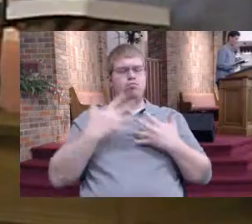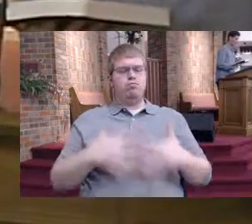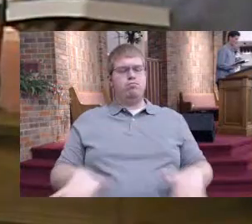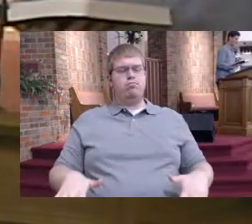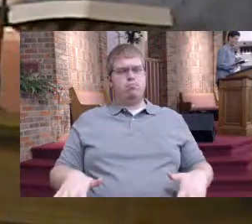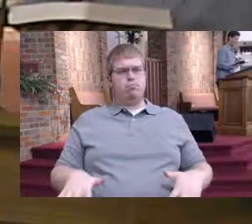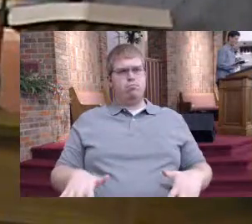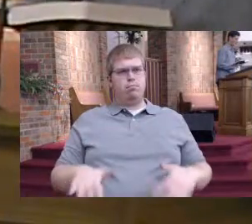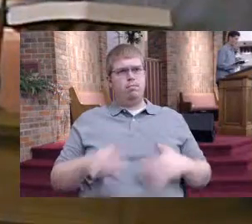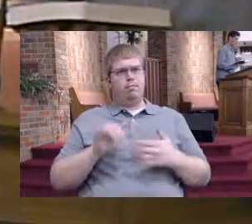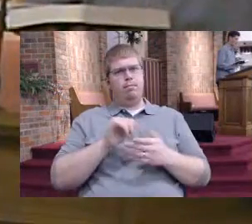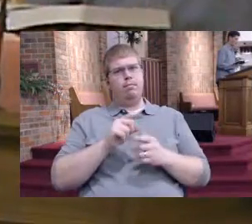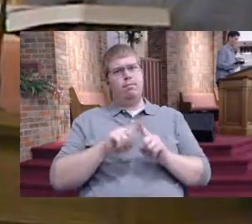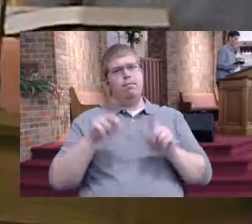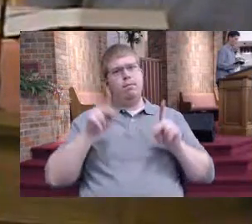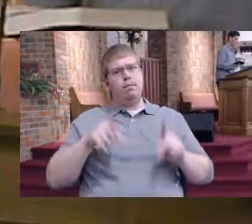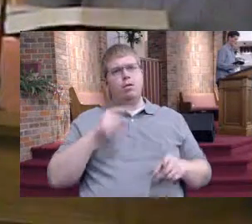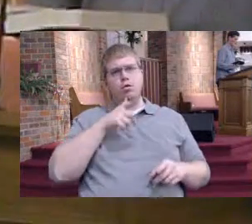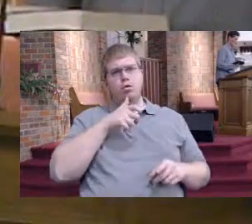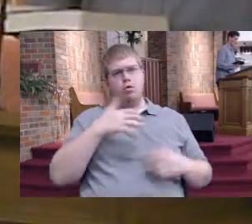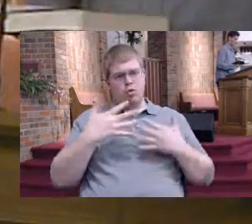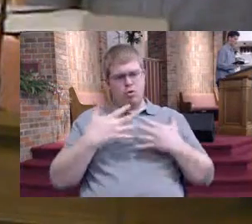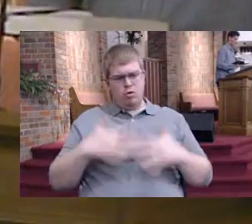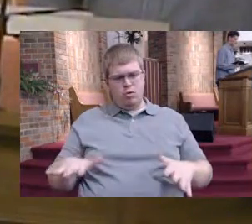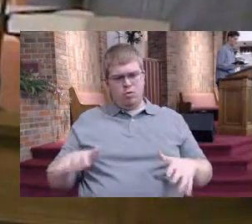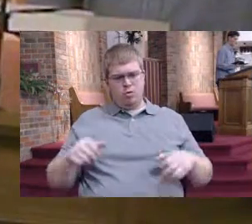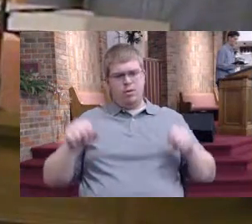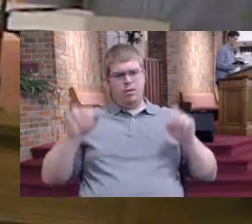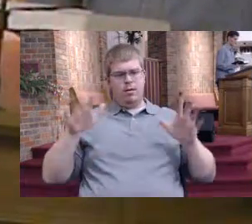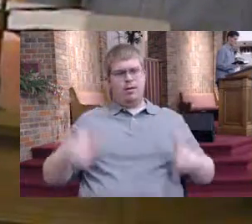loses their life for me will find it.